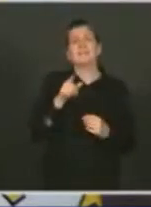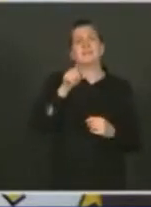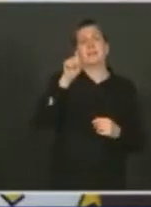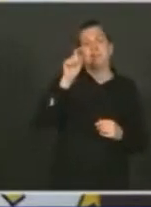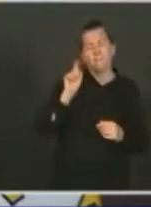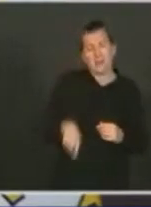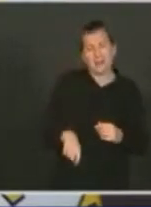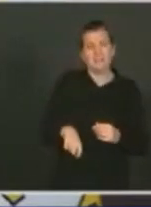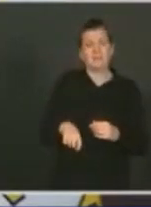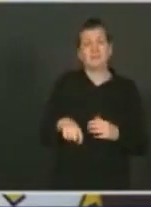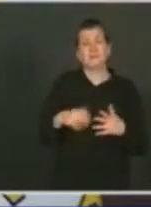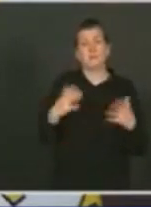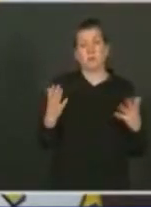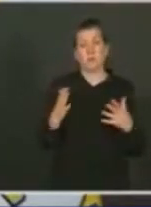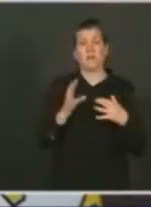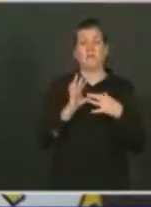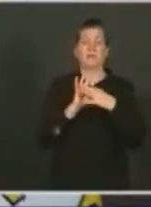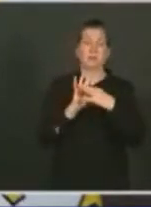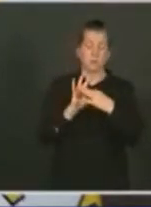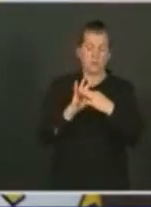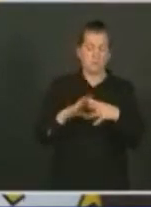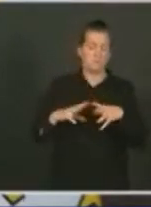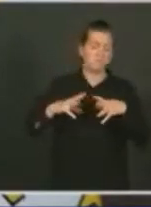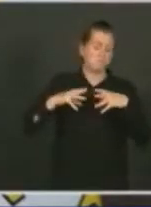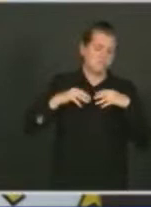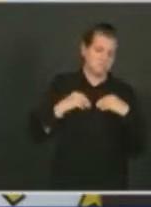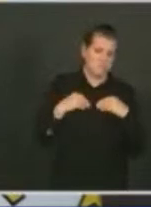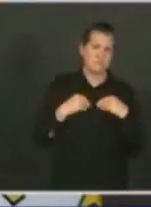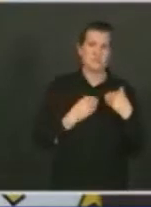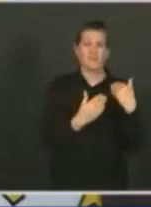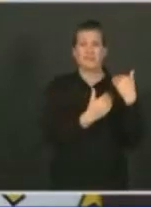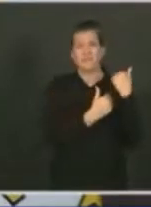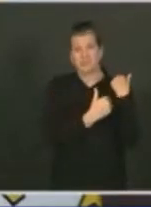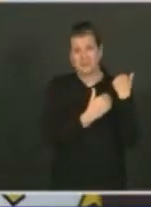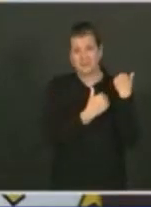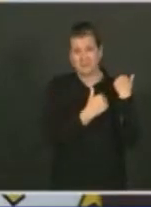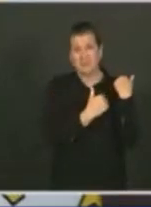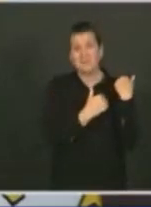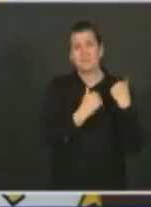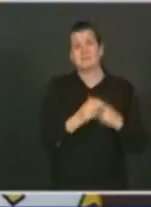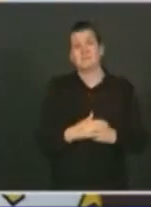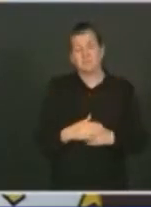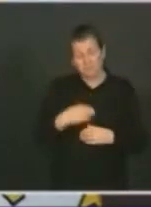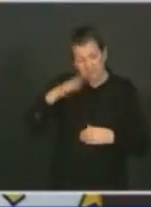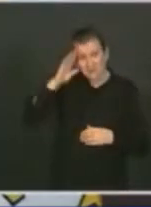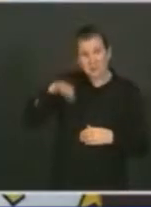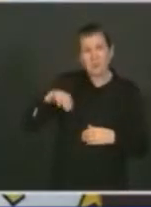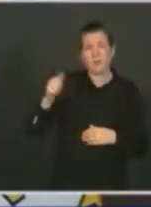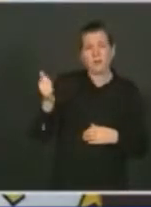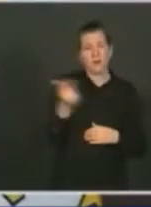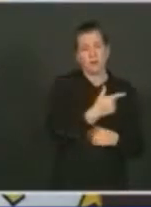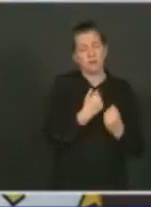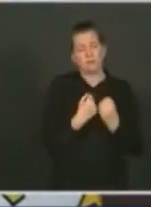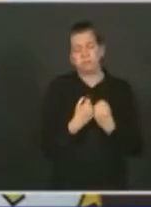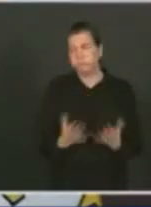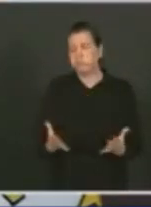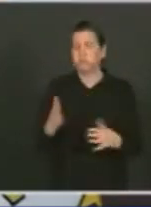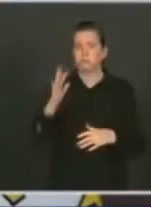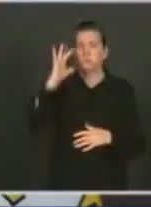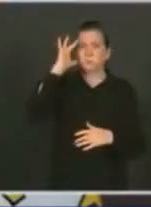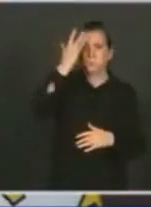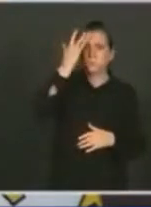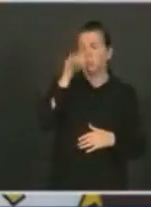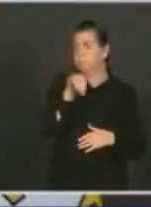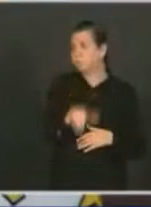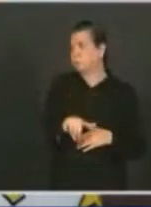our practice in day-to-day living. I know that we're all tired of staying in. I know that we're all tired of not being able to hug one another. We're tired of not being able to